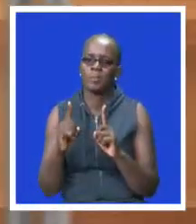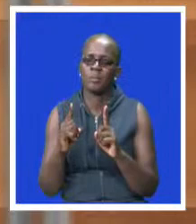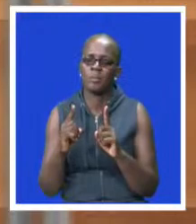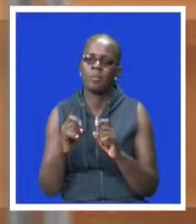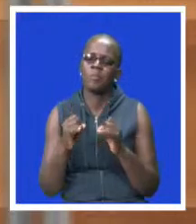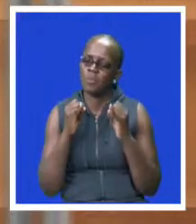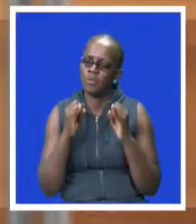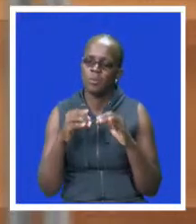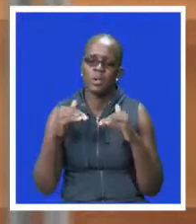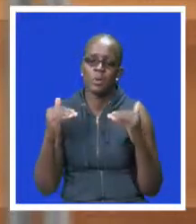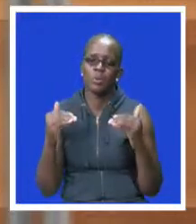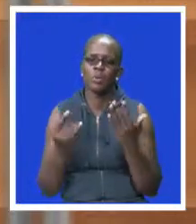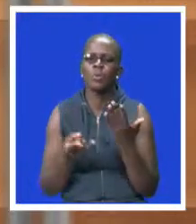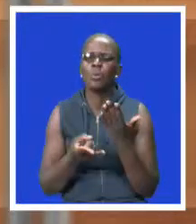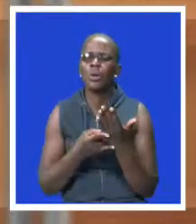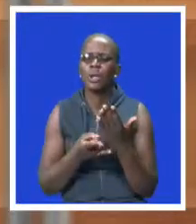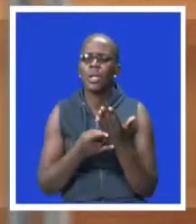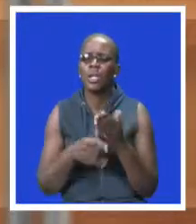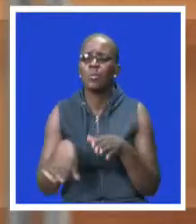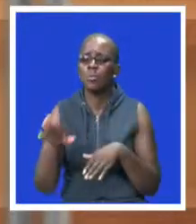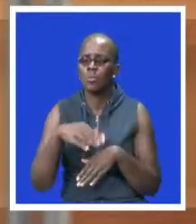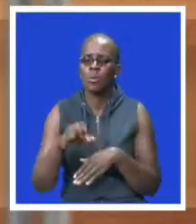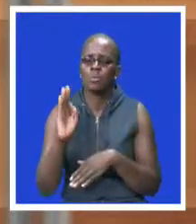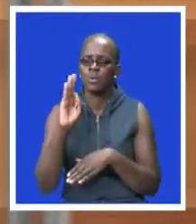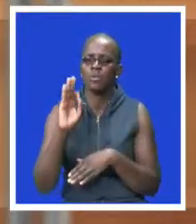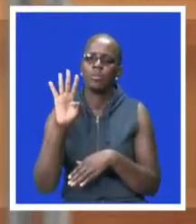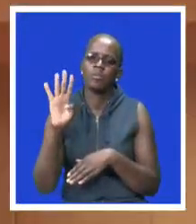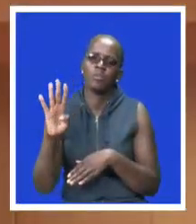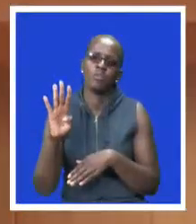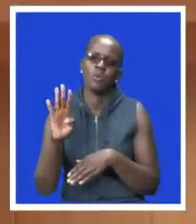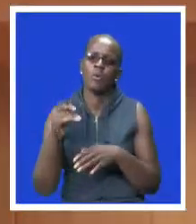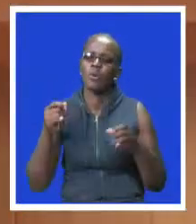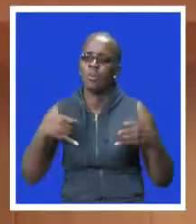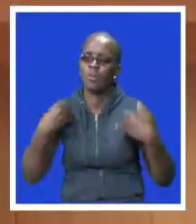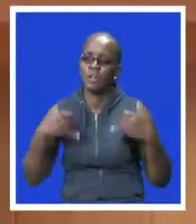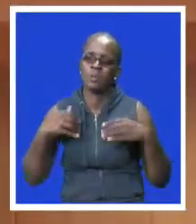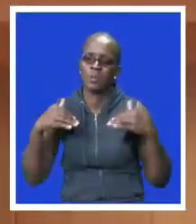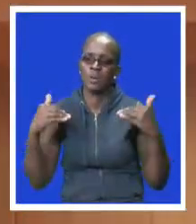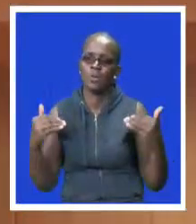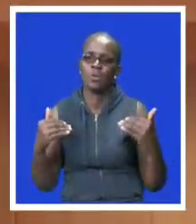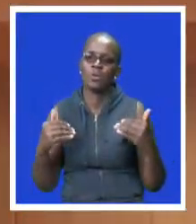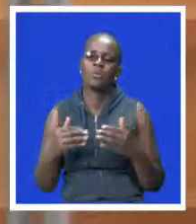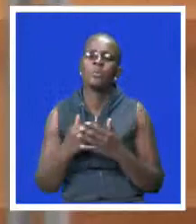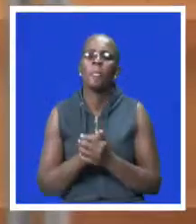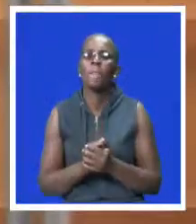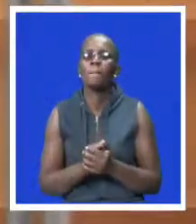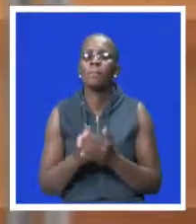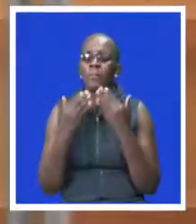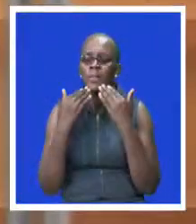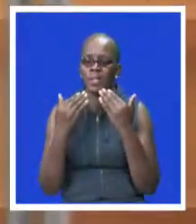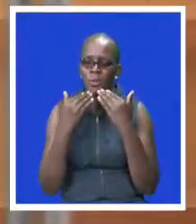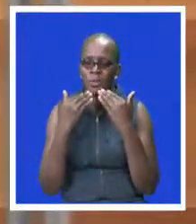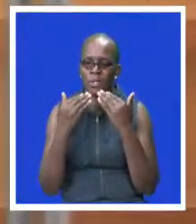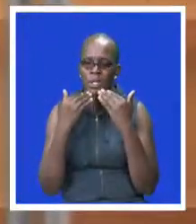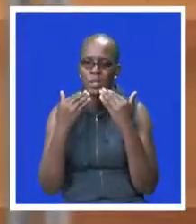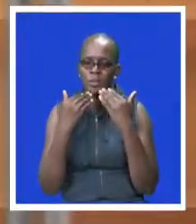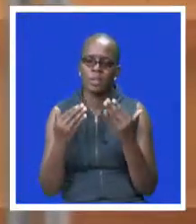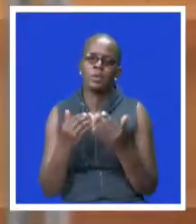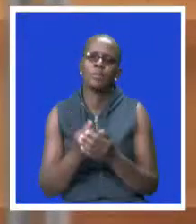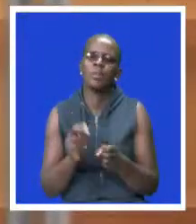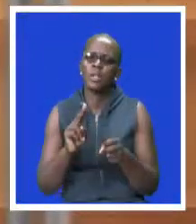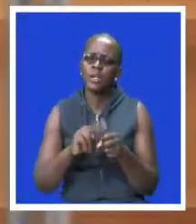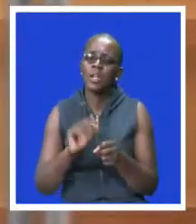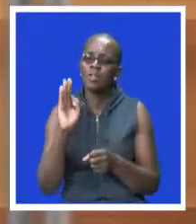and we hope that the Form 4s really enjoyed it, and we'll be seeing you soon. You will be. Thank you. All right, thank you so much. Form 4s, do not